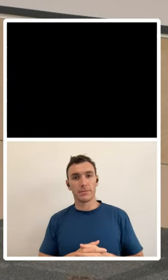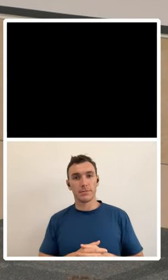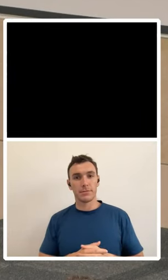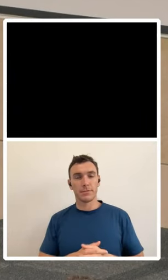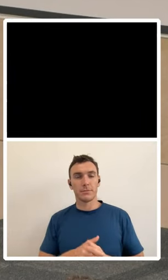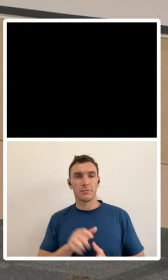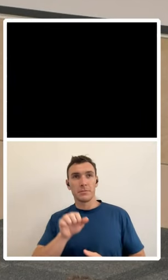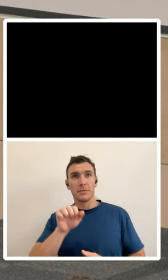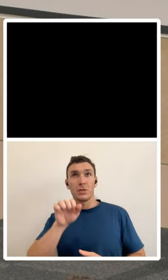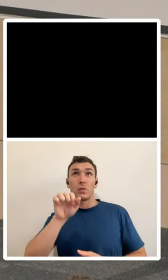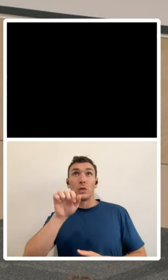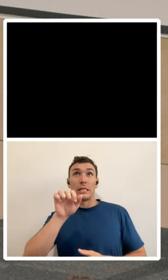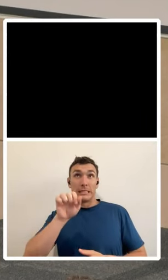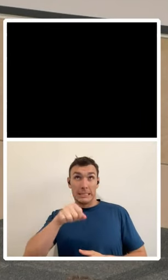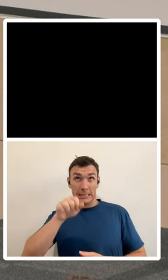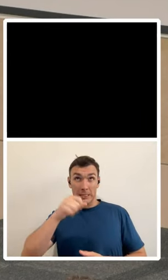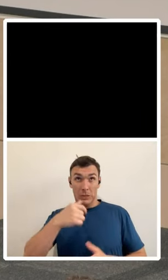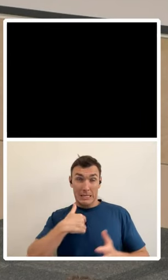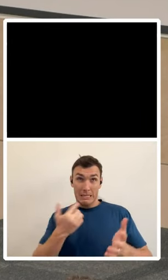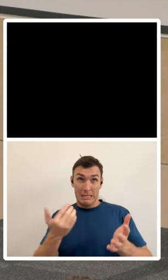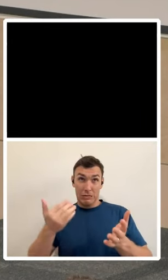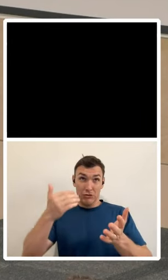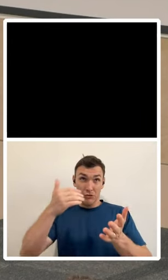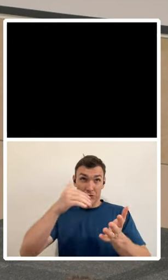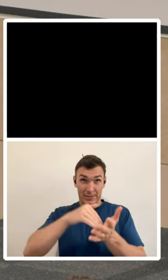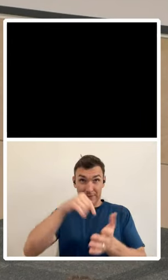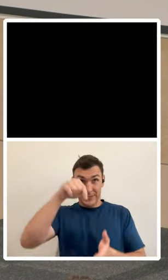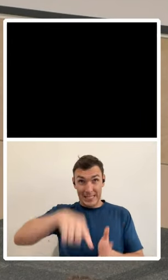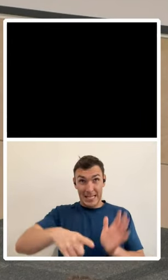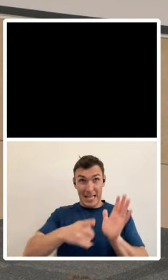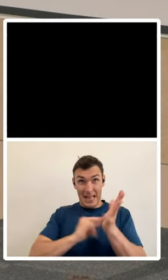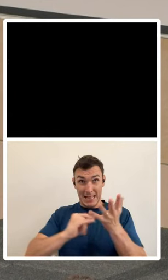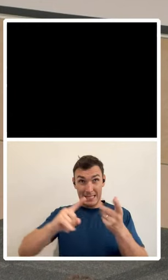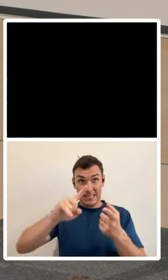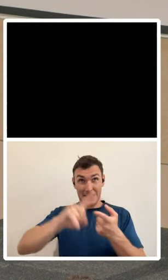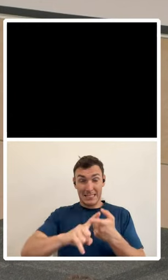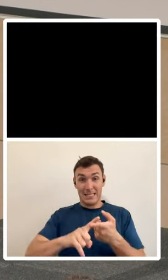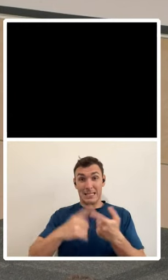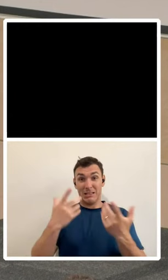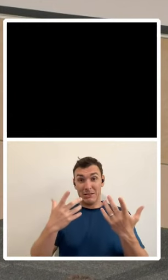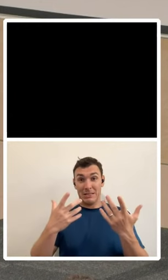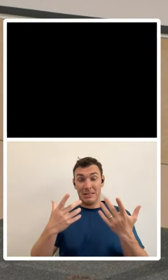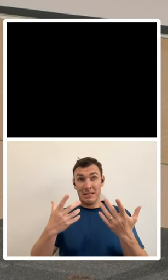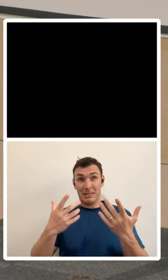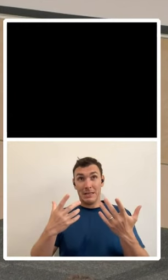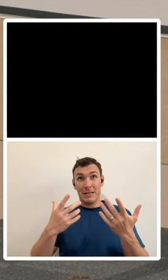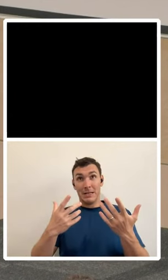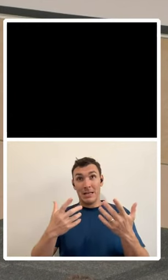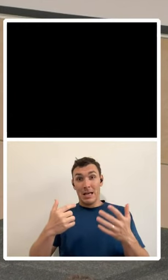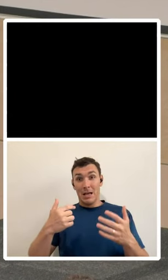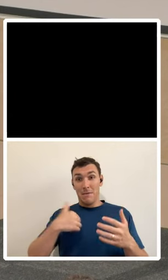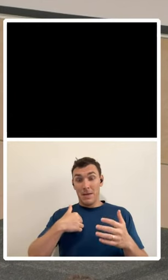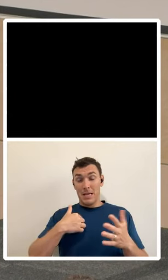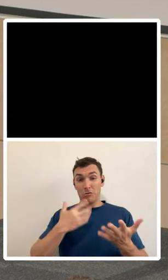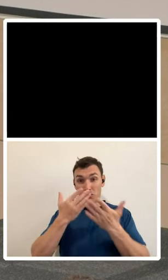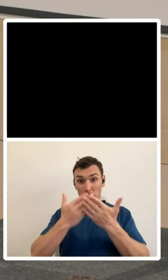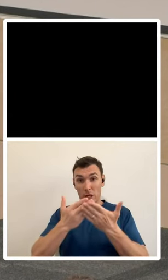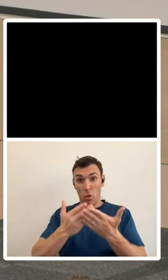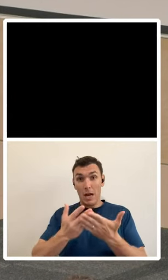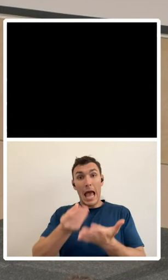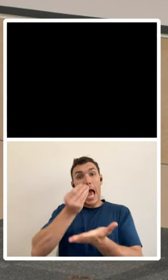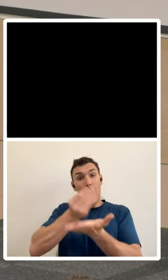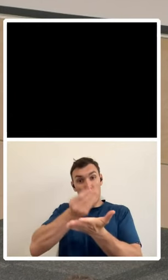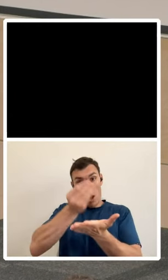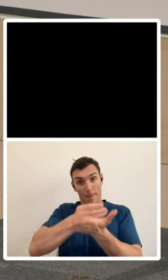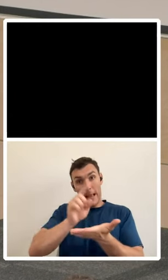2005, wearing an Echo tracksuit. I studied maths and economics, which was at the time the only course in the maths department. I remember we got sent